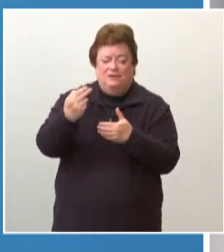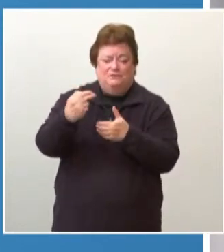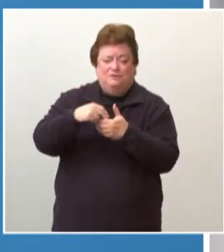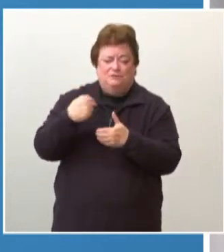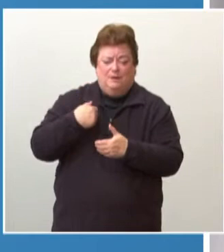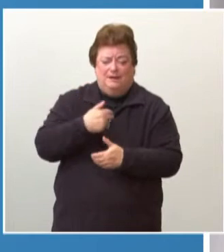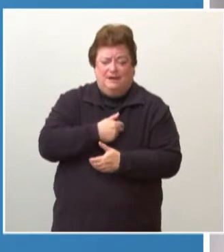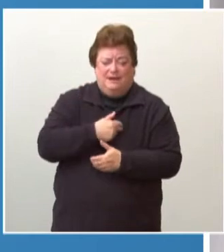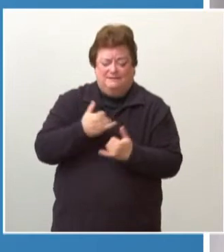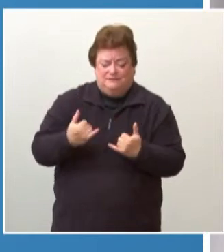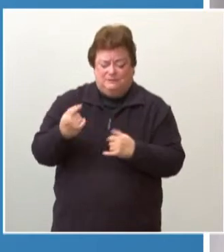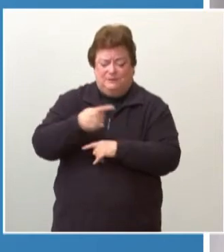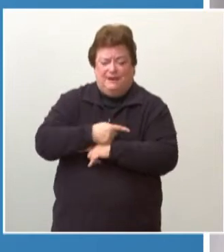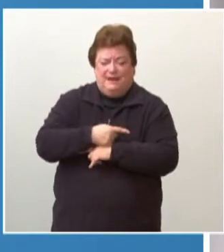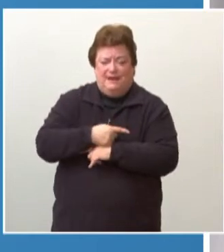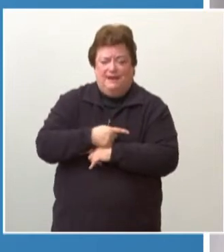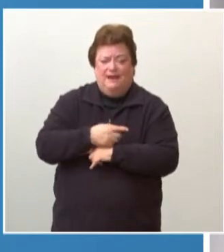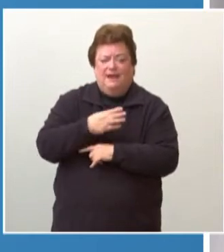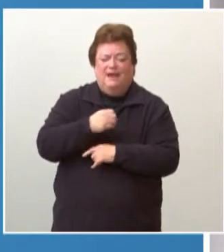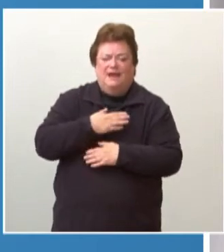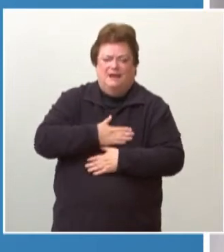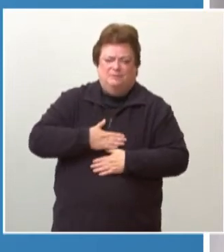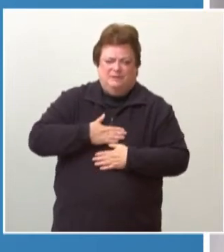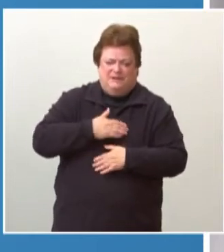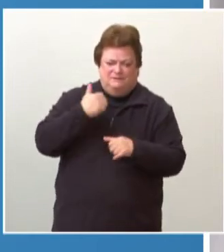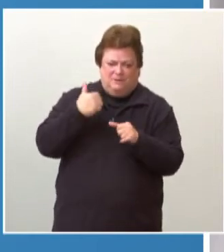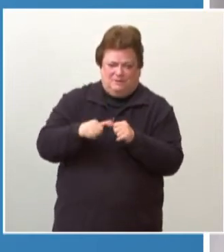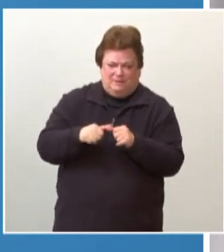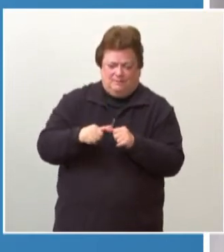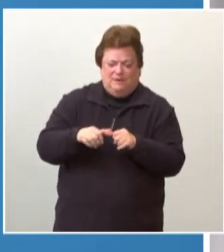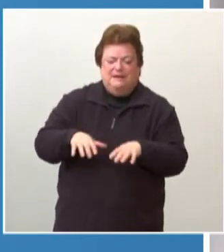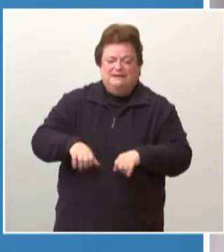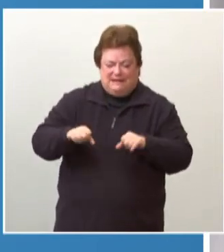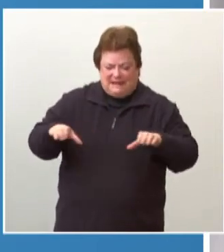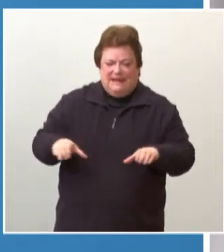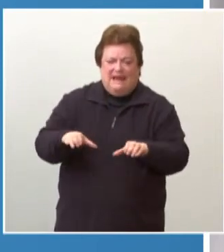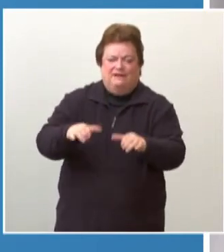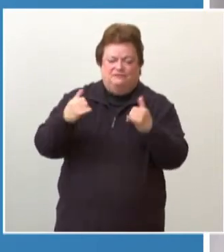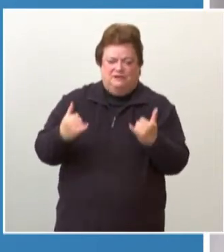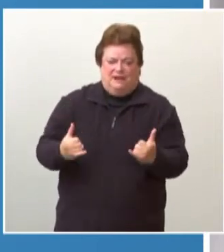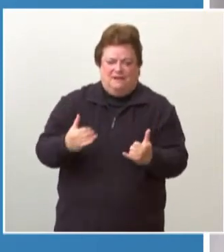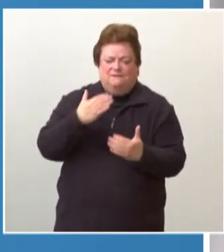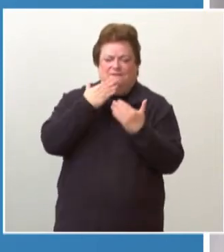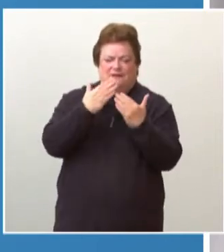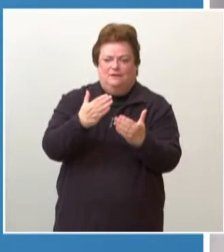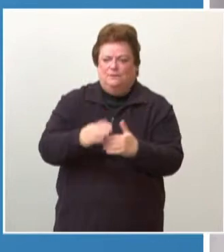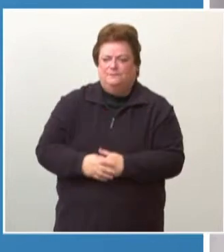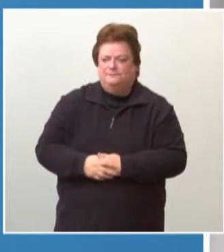joining us today, and please remember to take action now. Thank you.